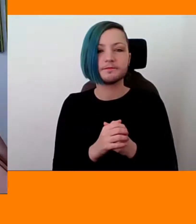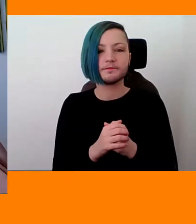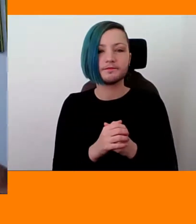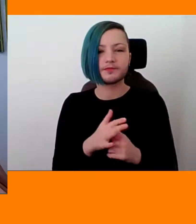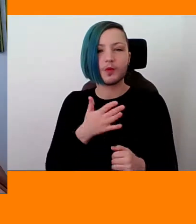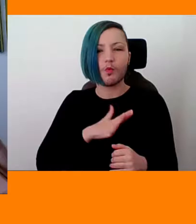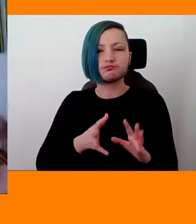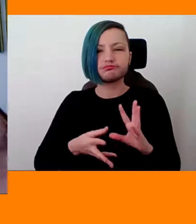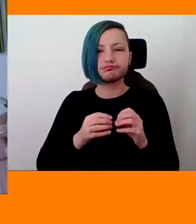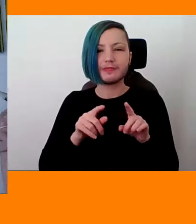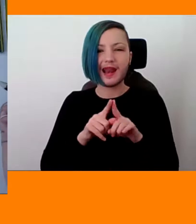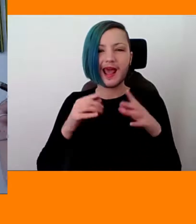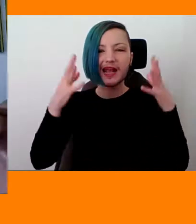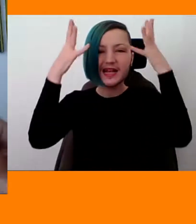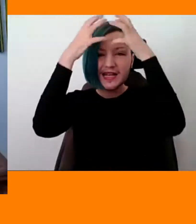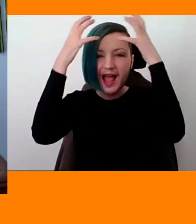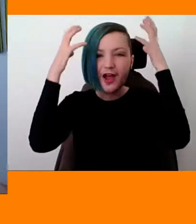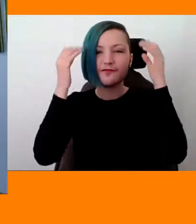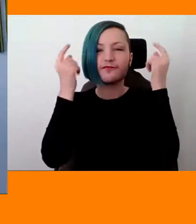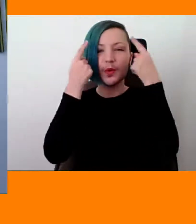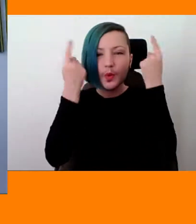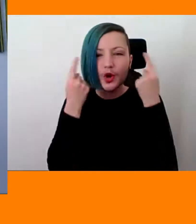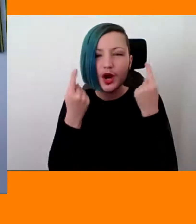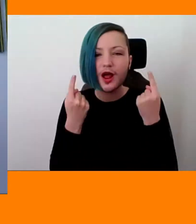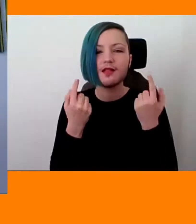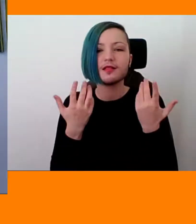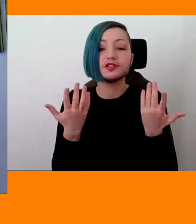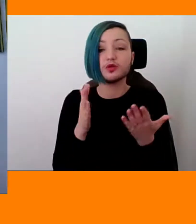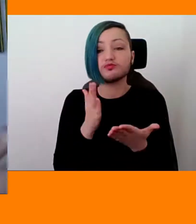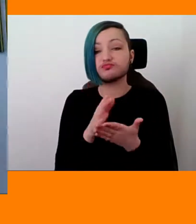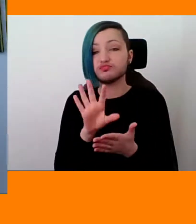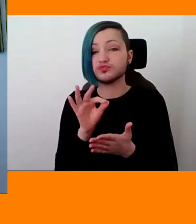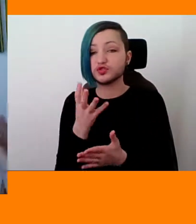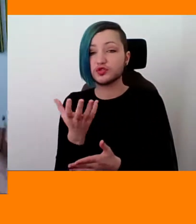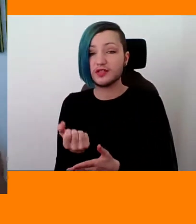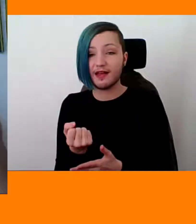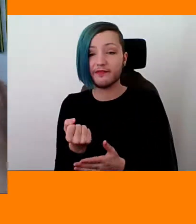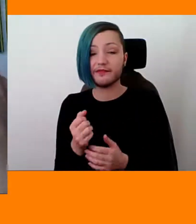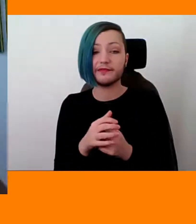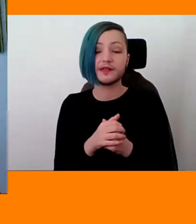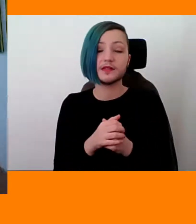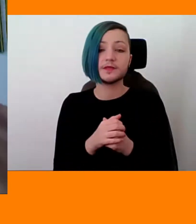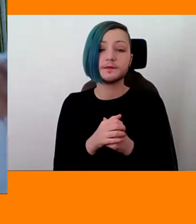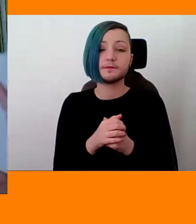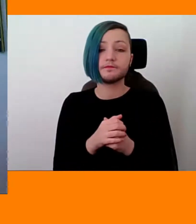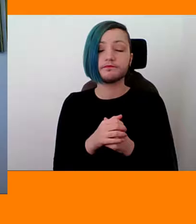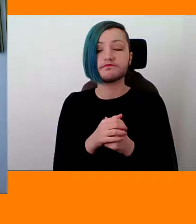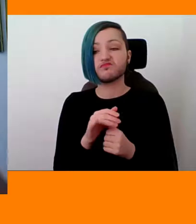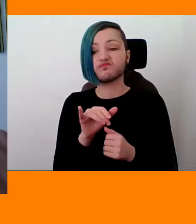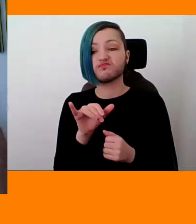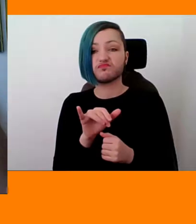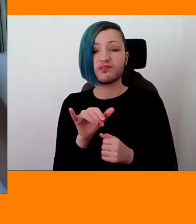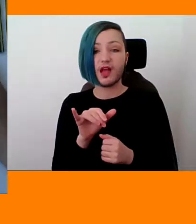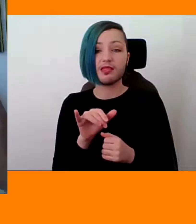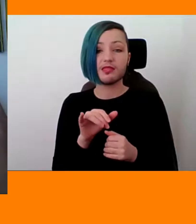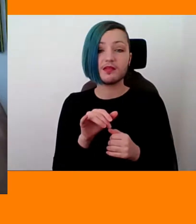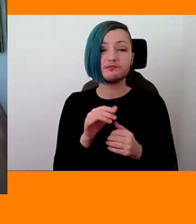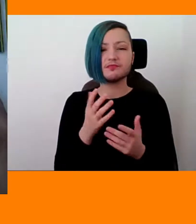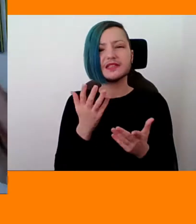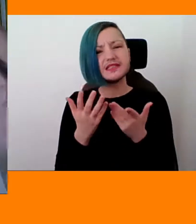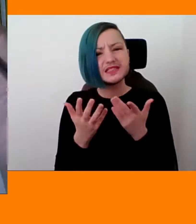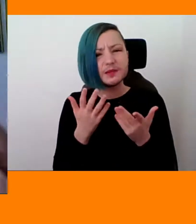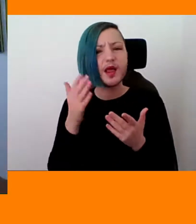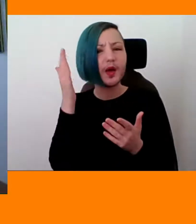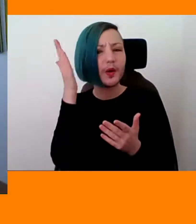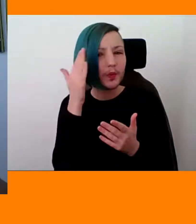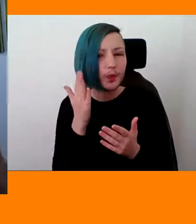like afro or curly hair. So you have a choice with this. You can either draw almost like a waves, sort of like